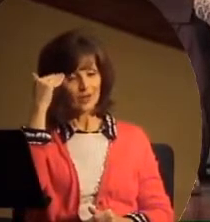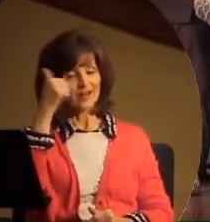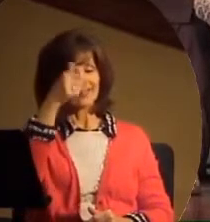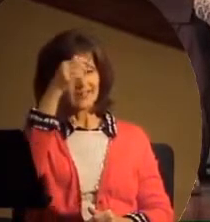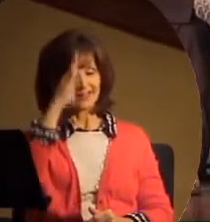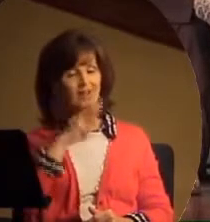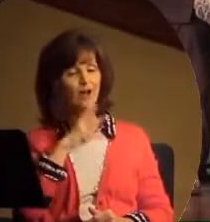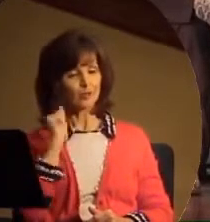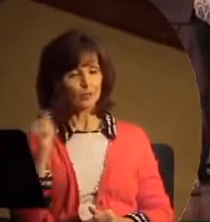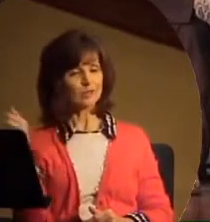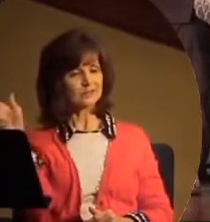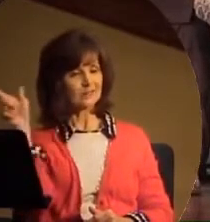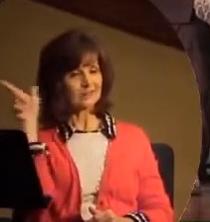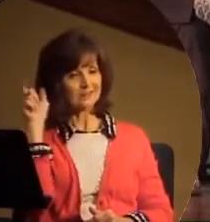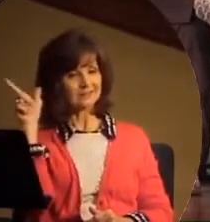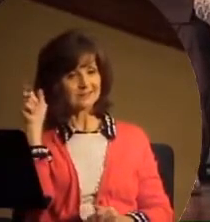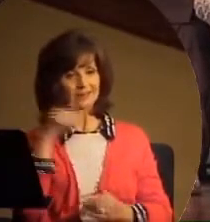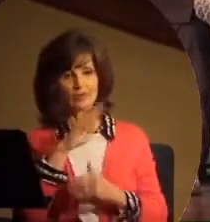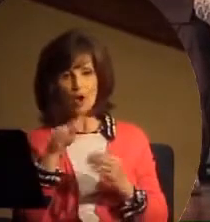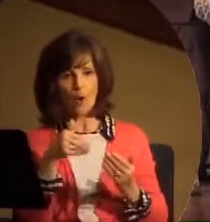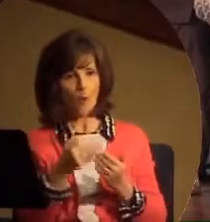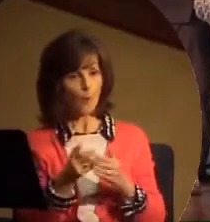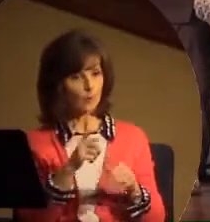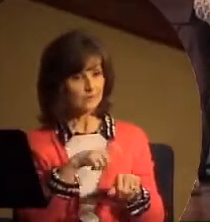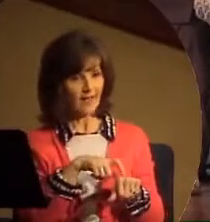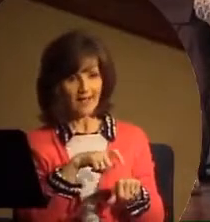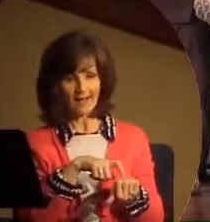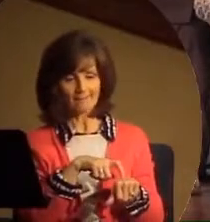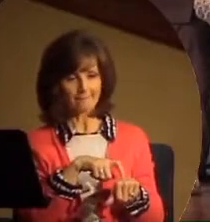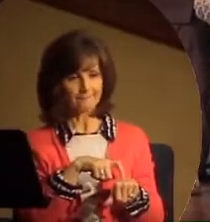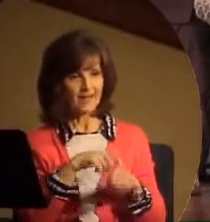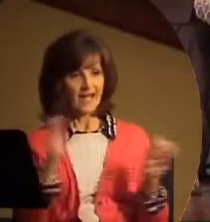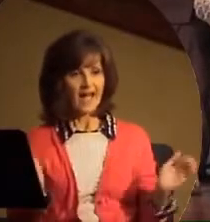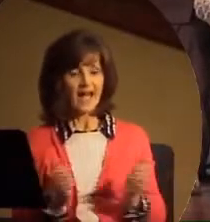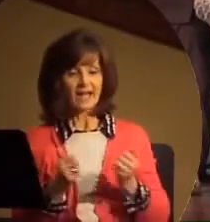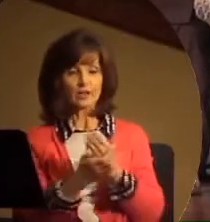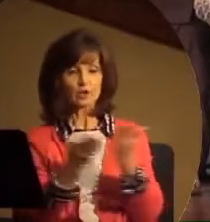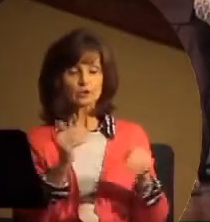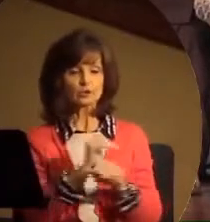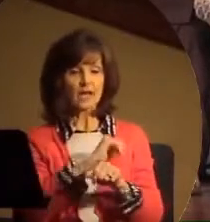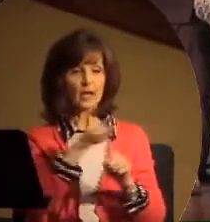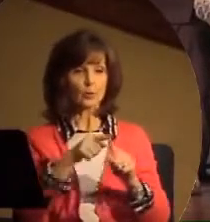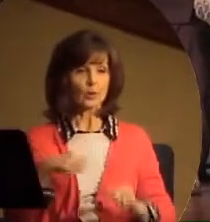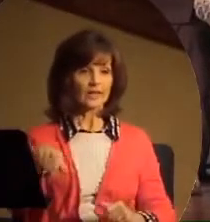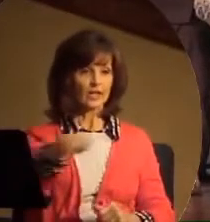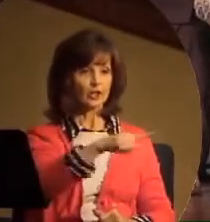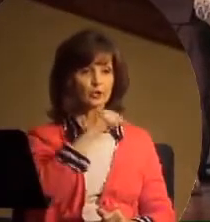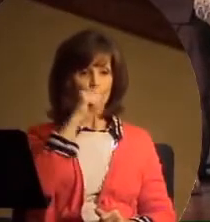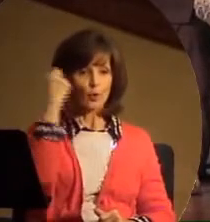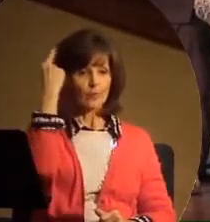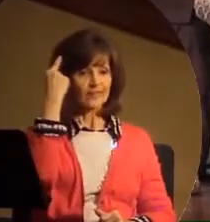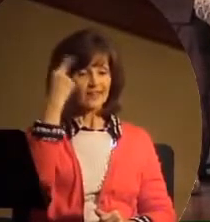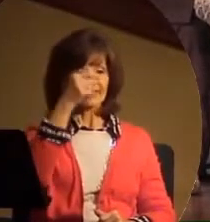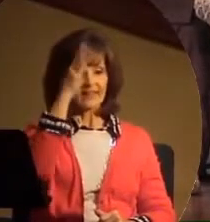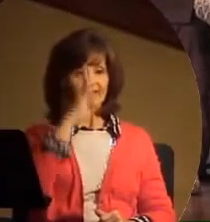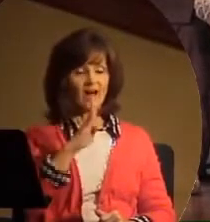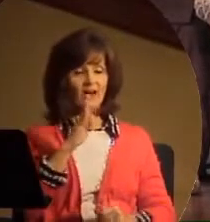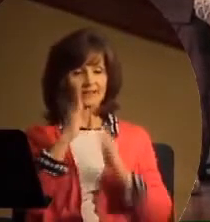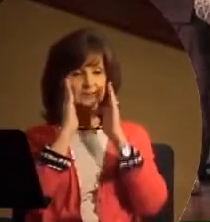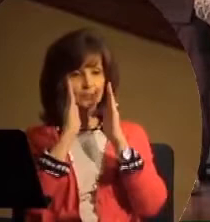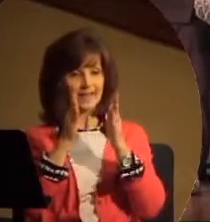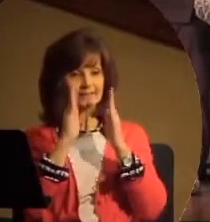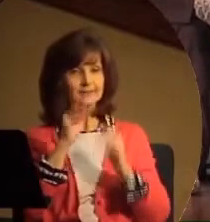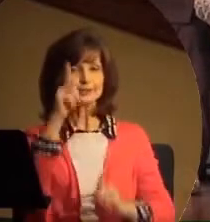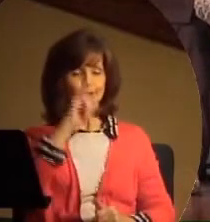God was hearing him the whole time. And can I just encourage you tonight and tell you this, when you don't think God is listening,